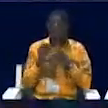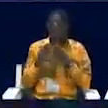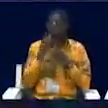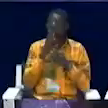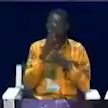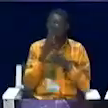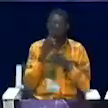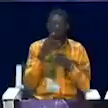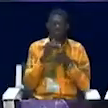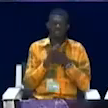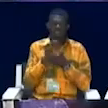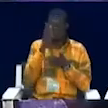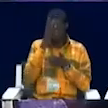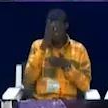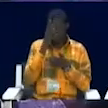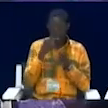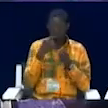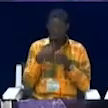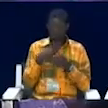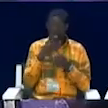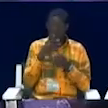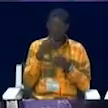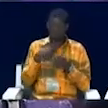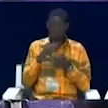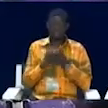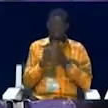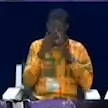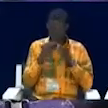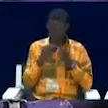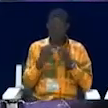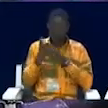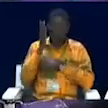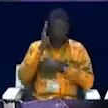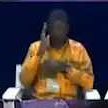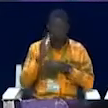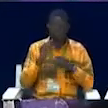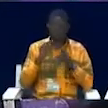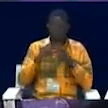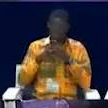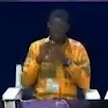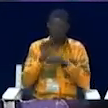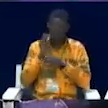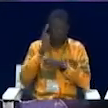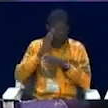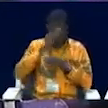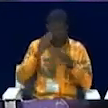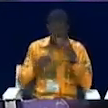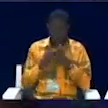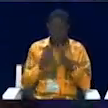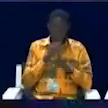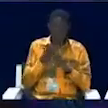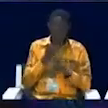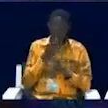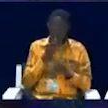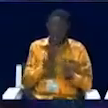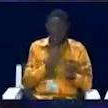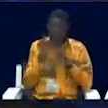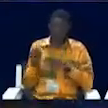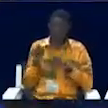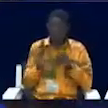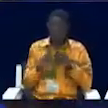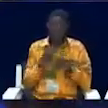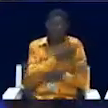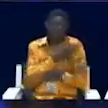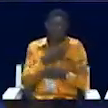pe omo yen sun dada mo ni olorun to bere ise re yo se ase pe re igba ti ma mo omode yin mu omo lo si hospital